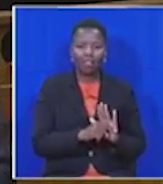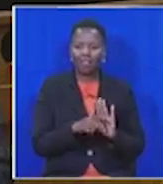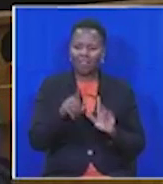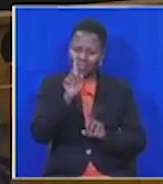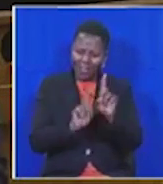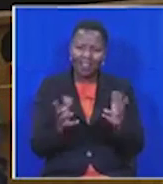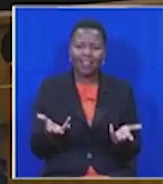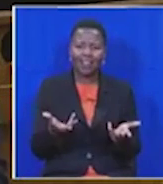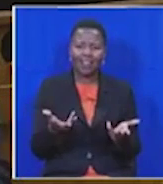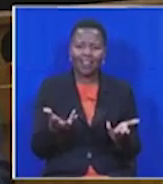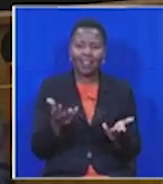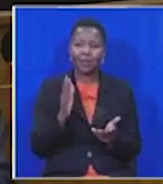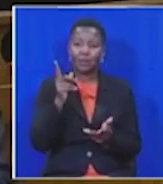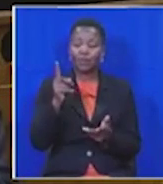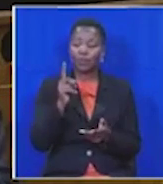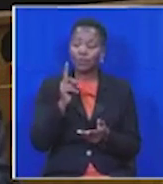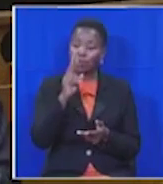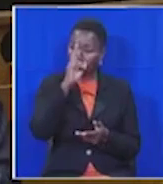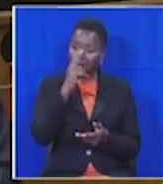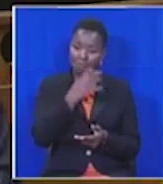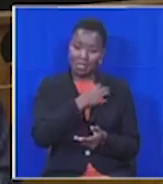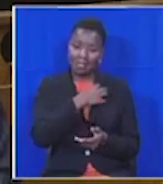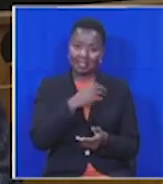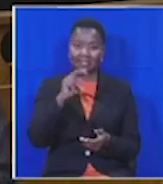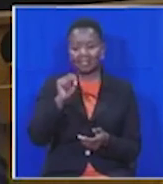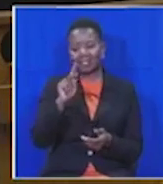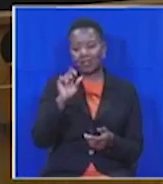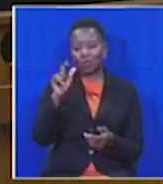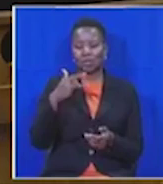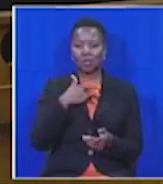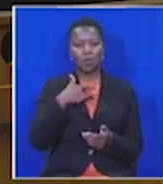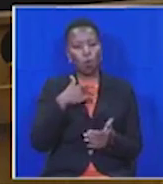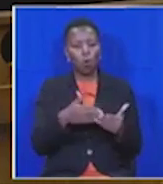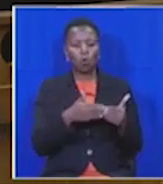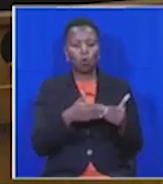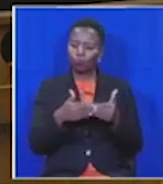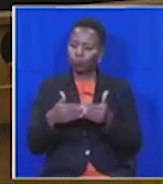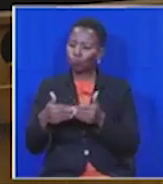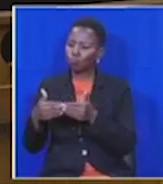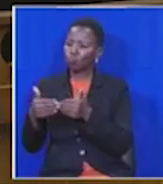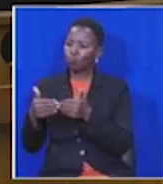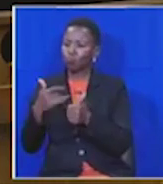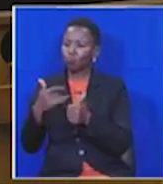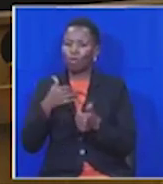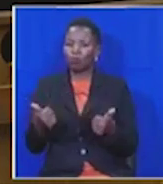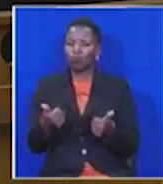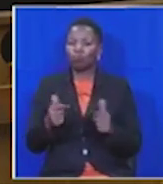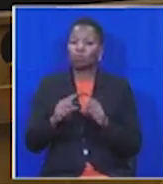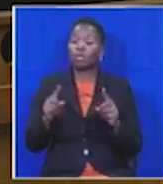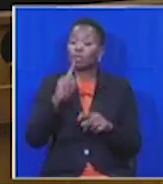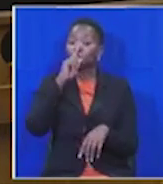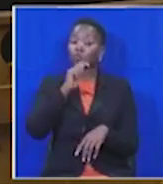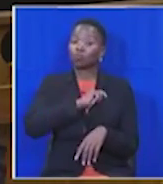Typified perfectly by Minister Nkwinti, who's now feeling very pleased with himself, getting handshakes from all of his colleagues. But what he doesn't tell you